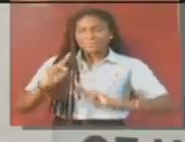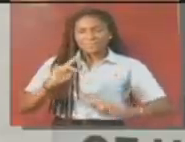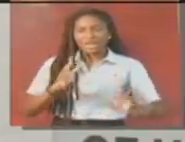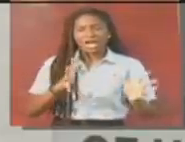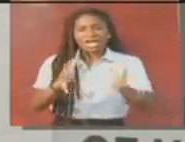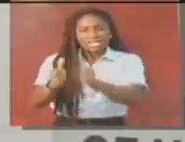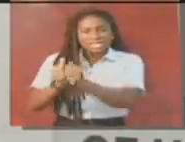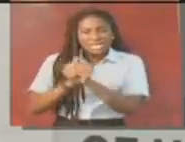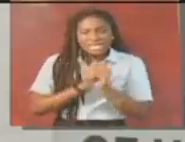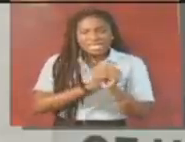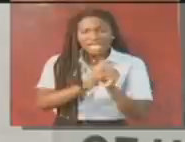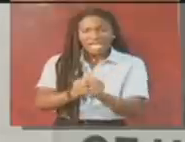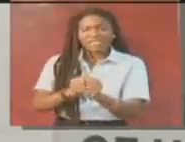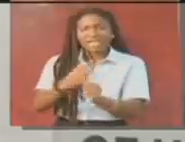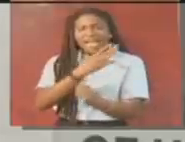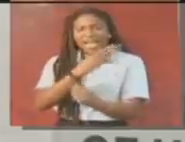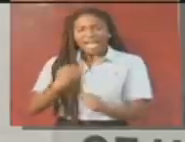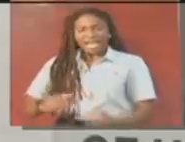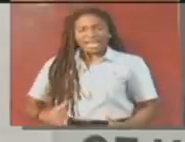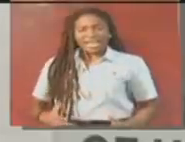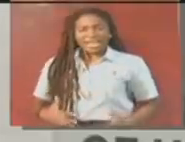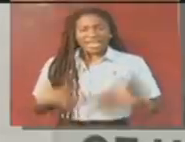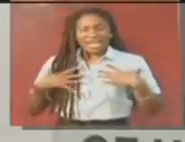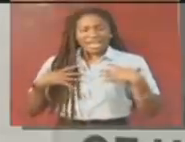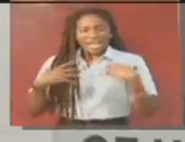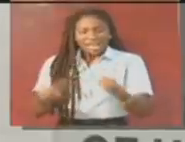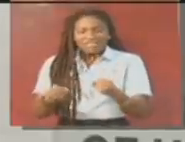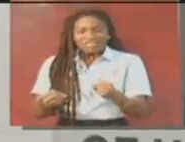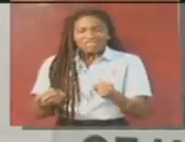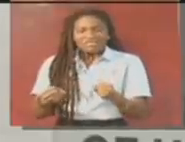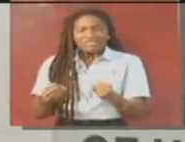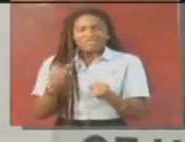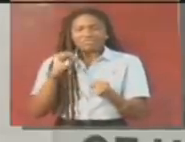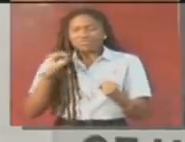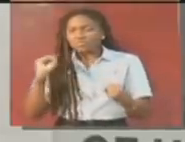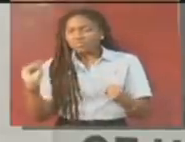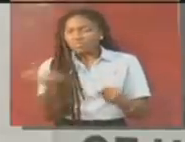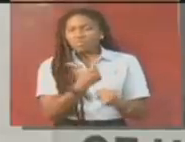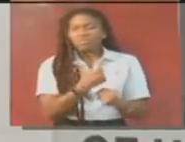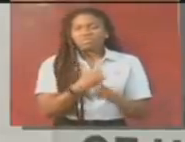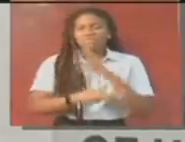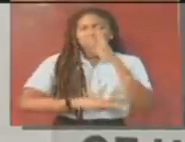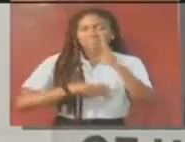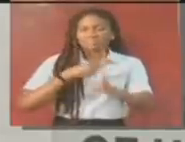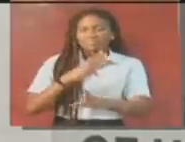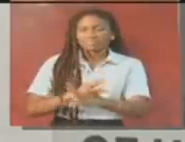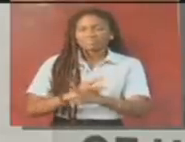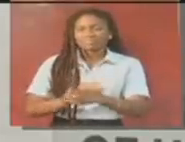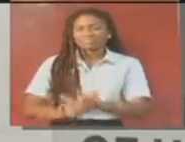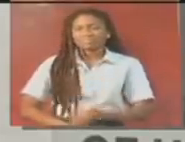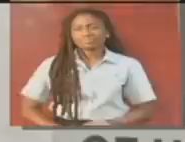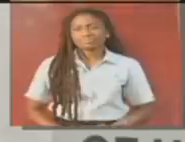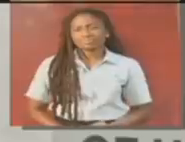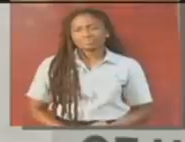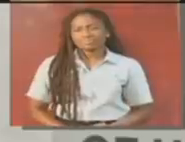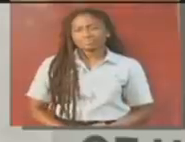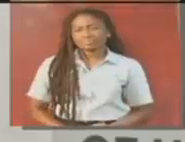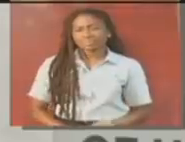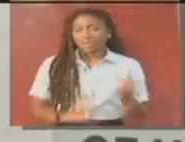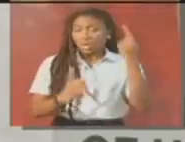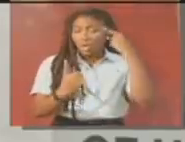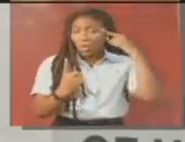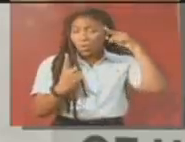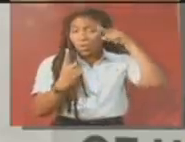together and improving the health and well-being of everyone, everywhere across the life course. The main goal of